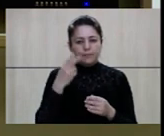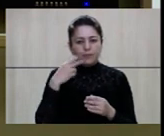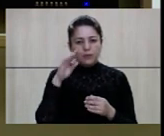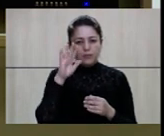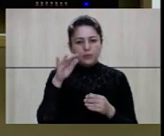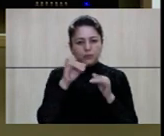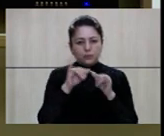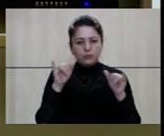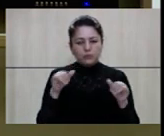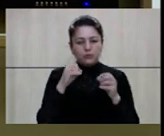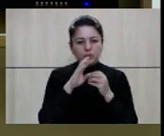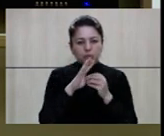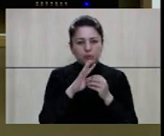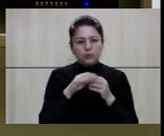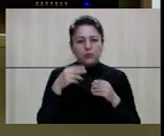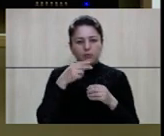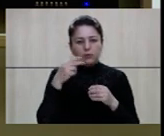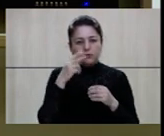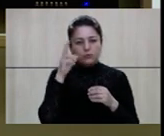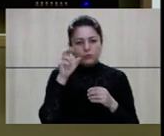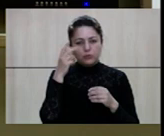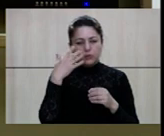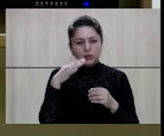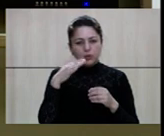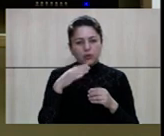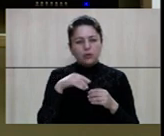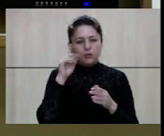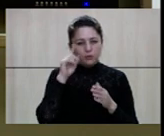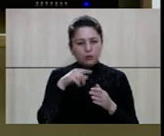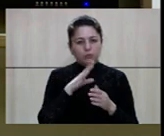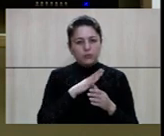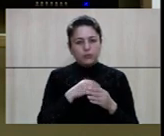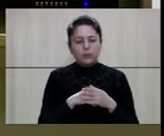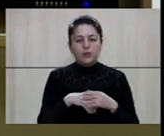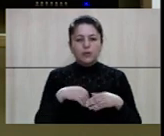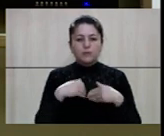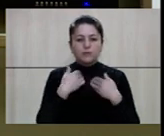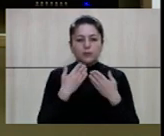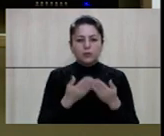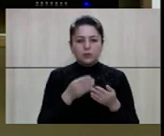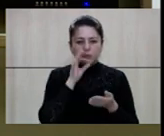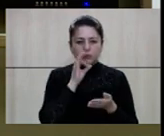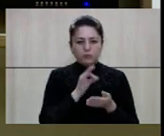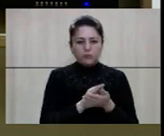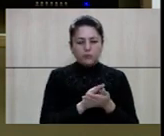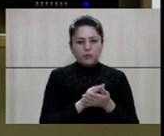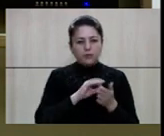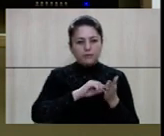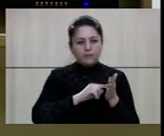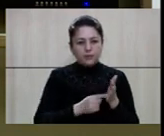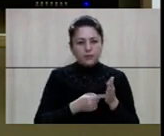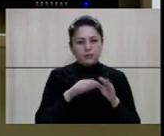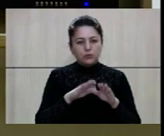25 ko'paytiruv 14 barobar 350 ekanligi ma'lum bo'lsa, quyidagi javoblarda